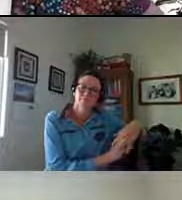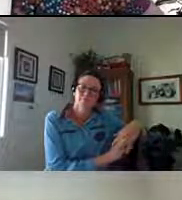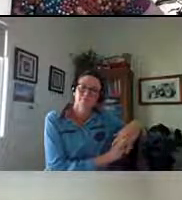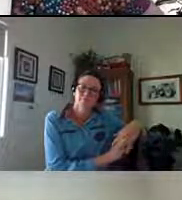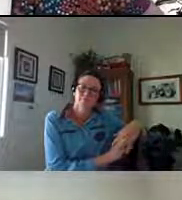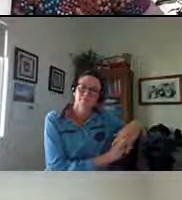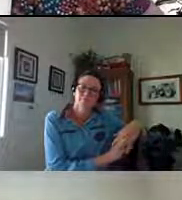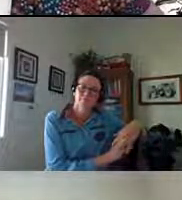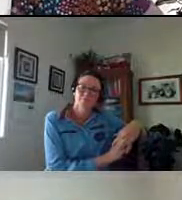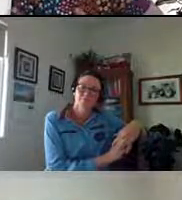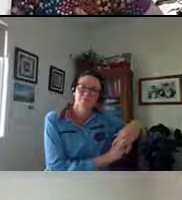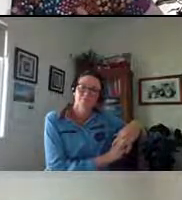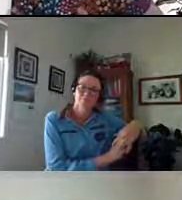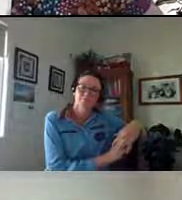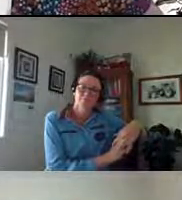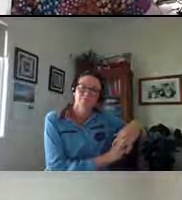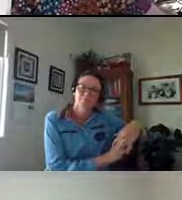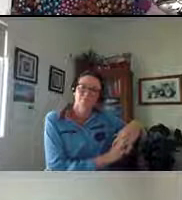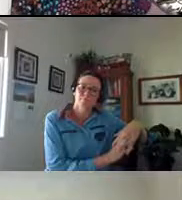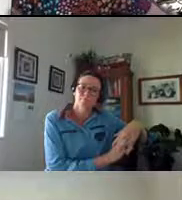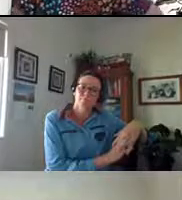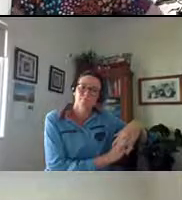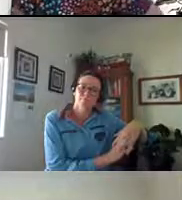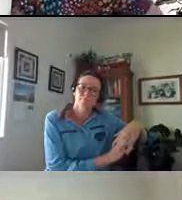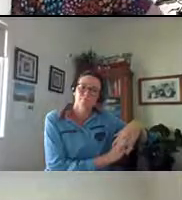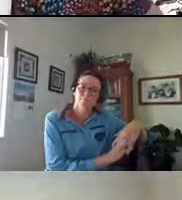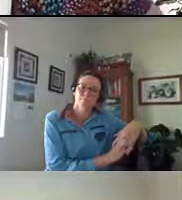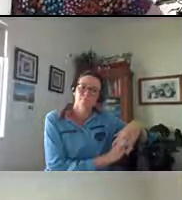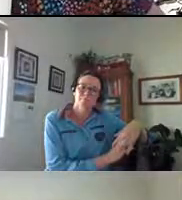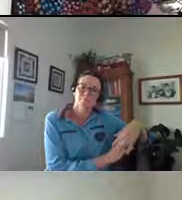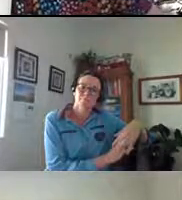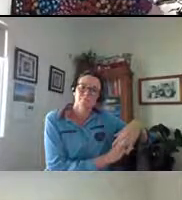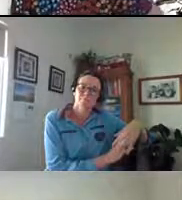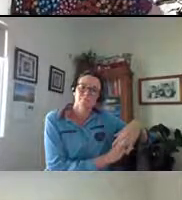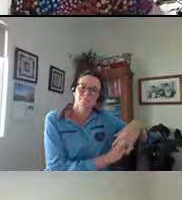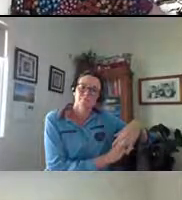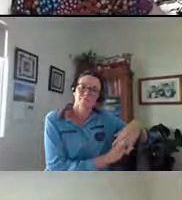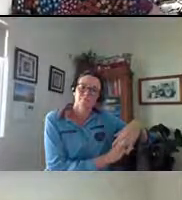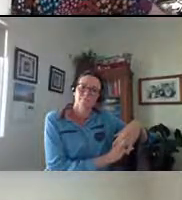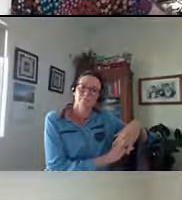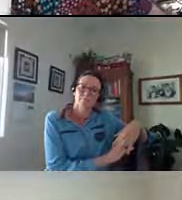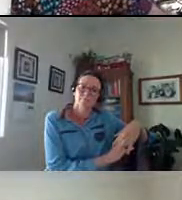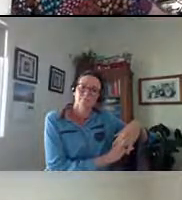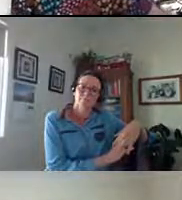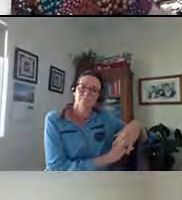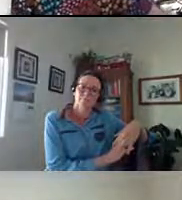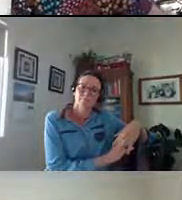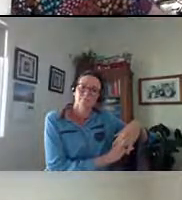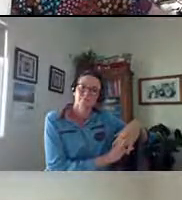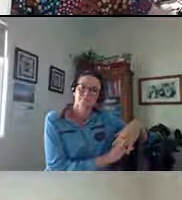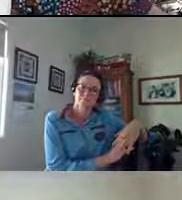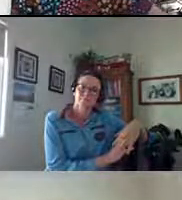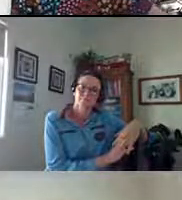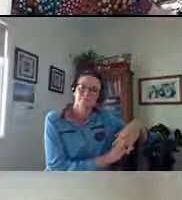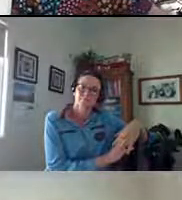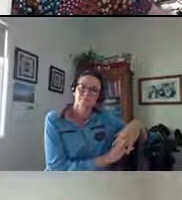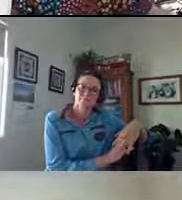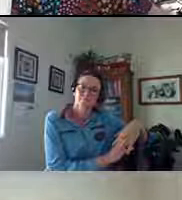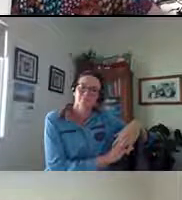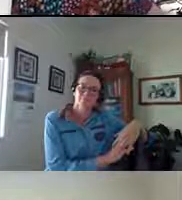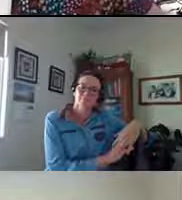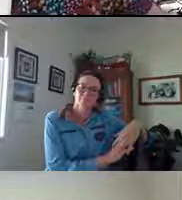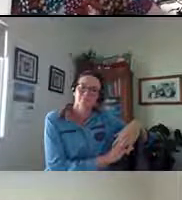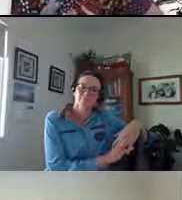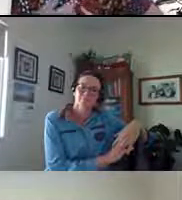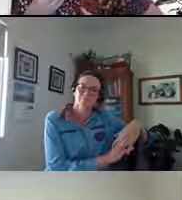trial applications have we received? So we haven't received any formal trial applications yet, because of course that power is incoming. We have had a number of initial